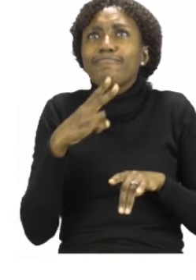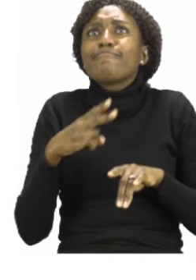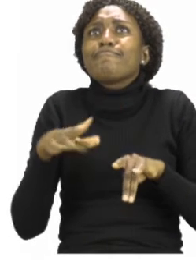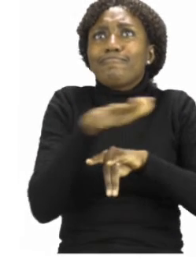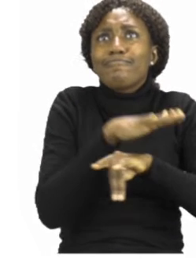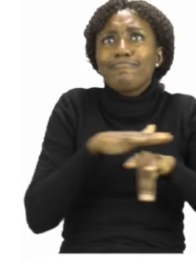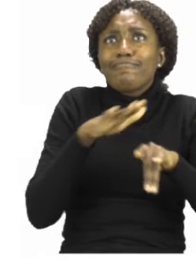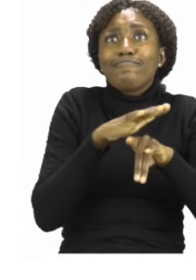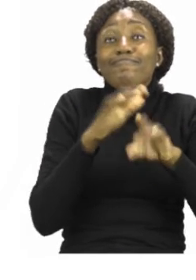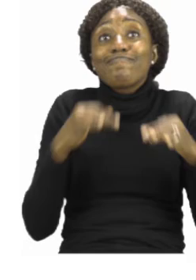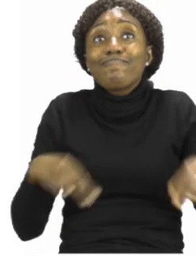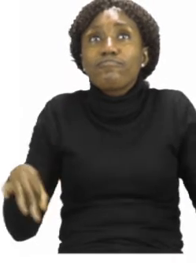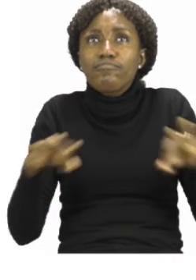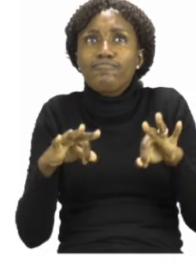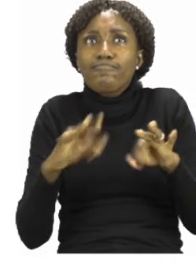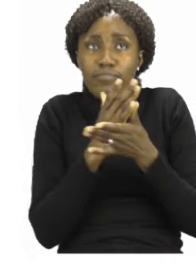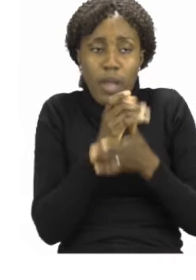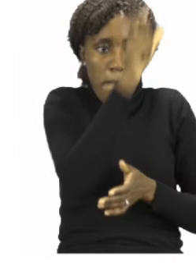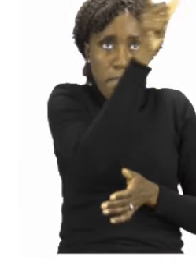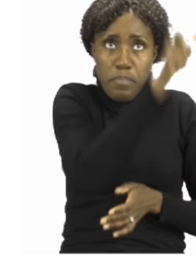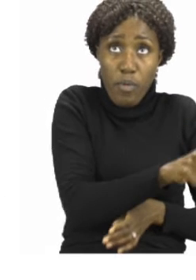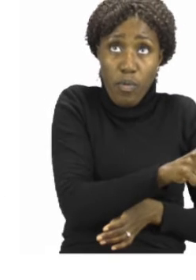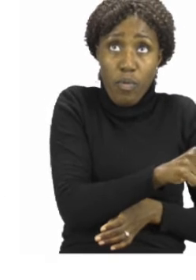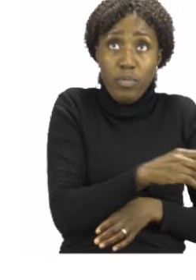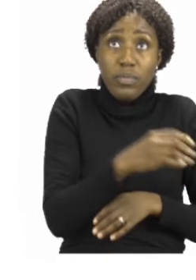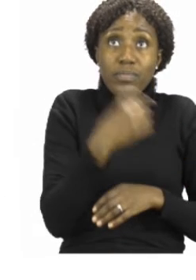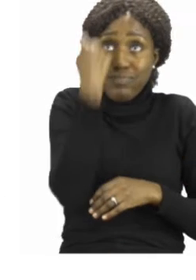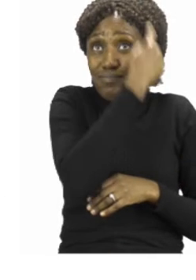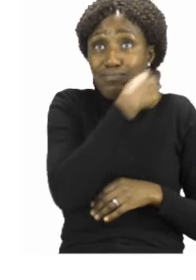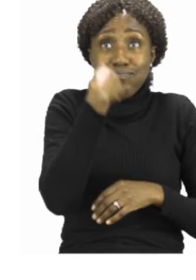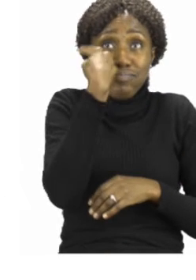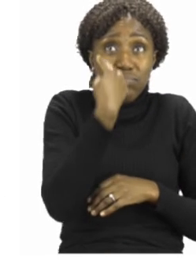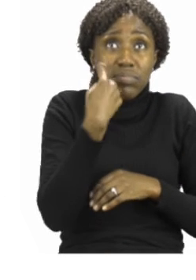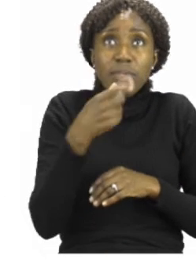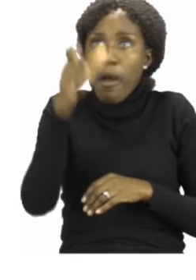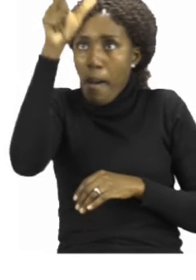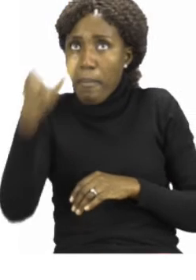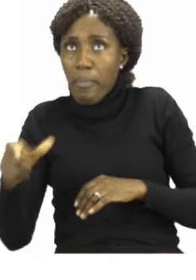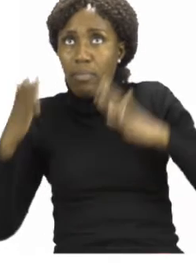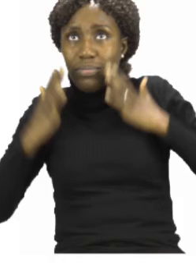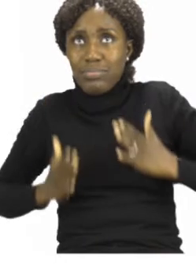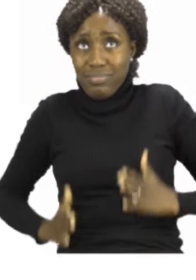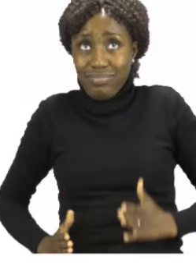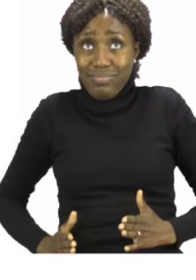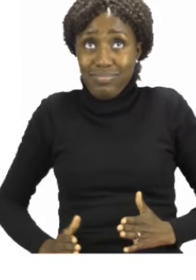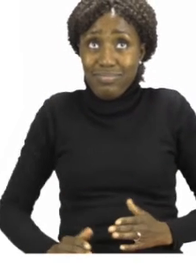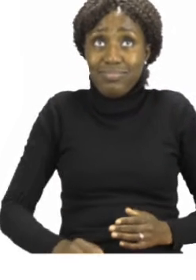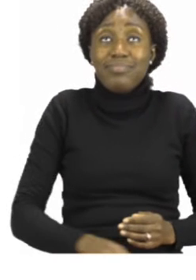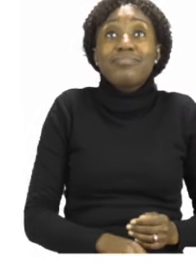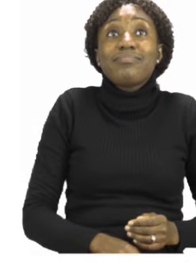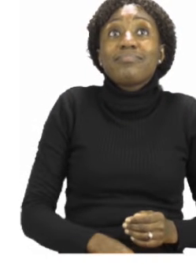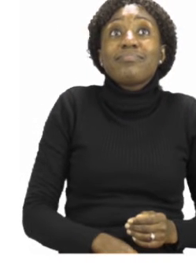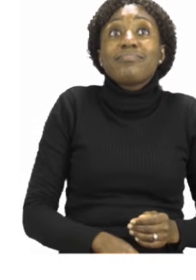one side, we have the heads. We have the head of a chicken, and then